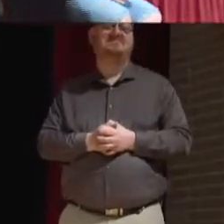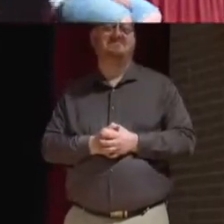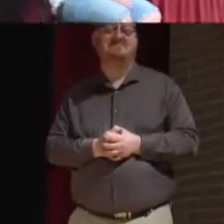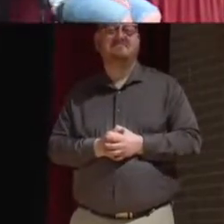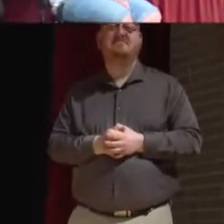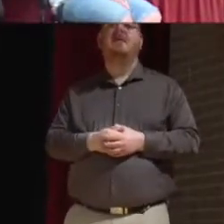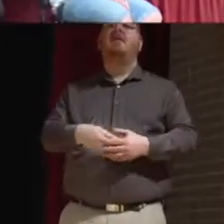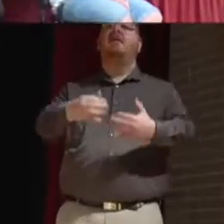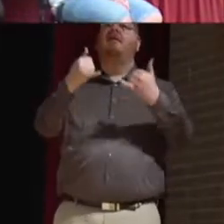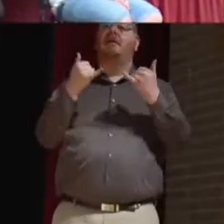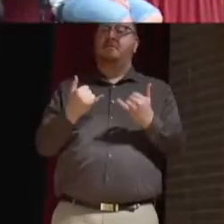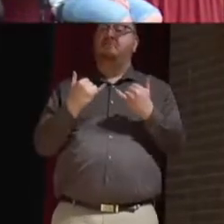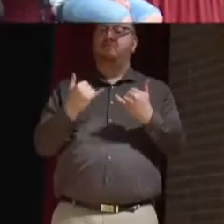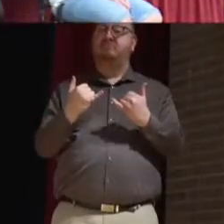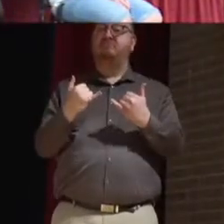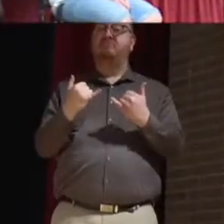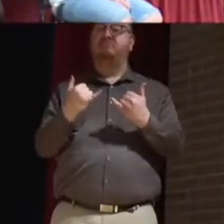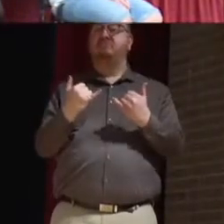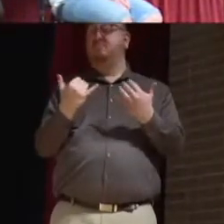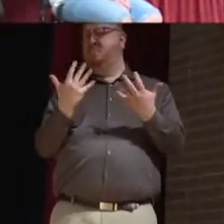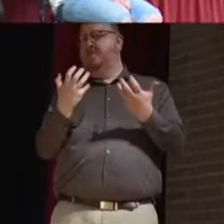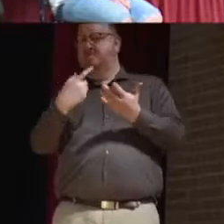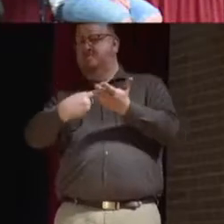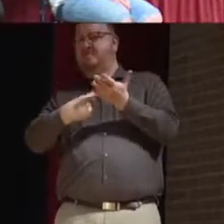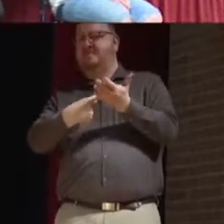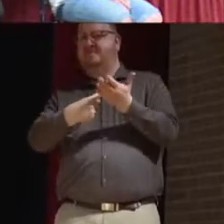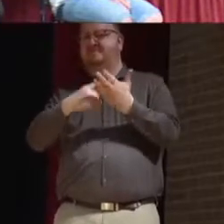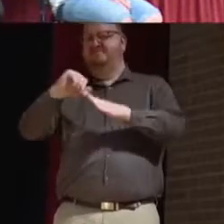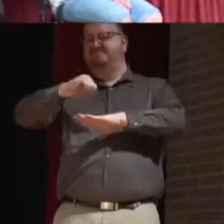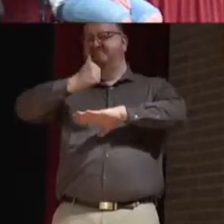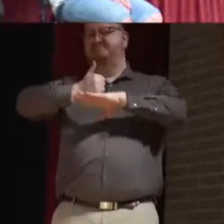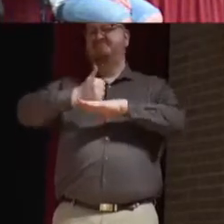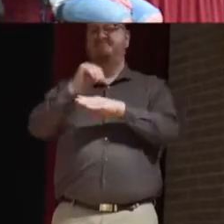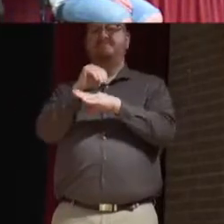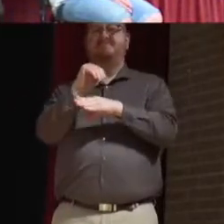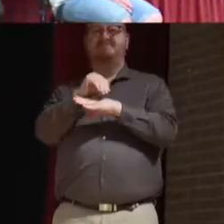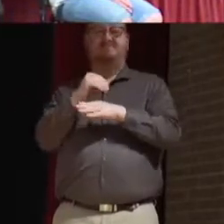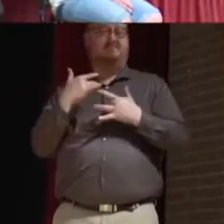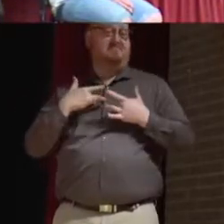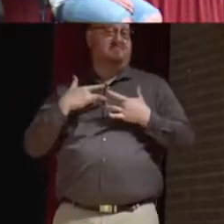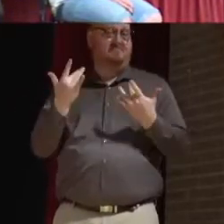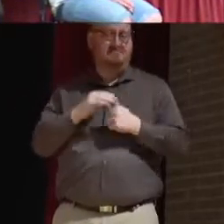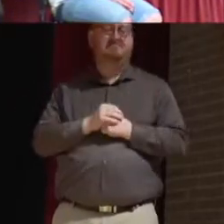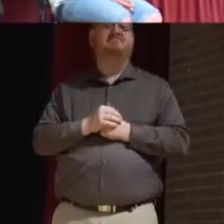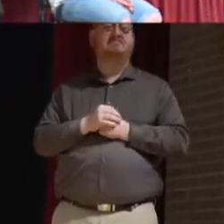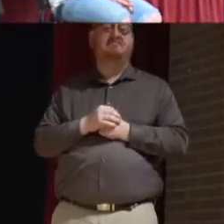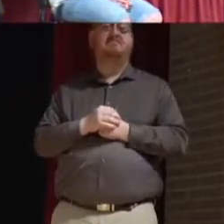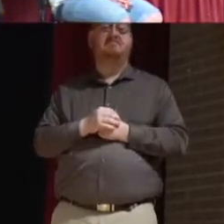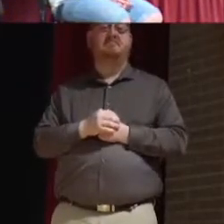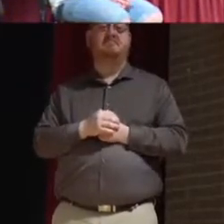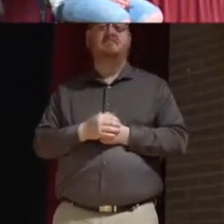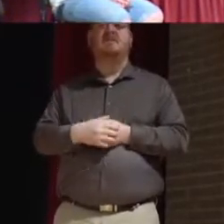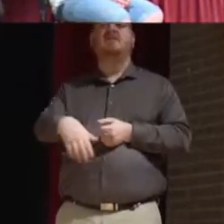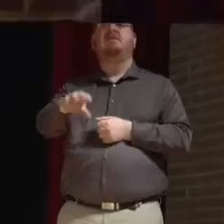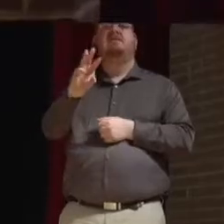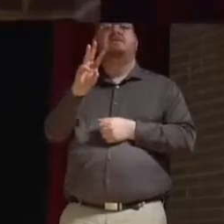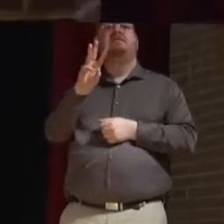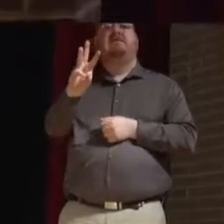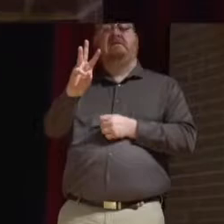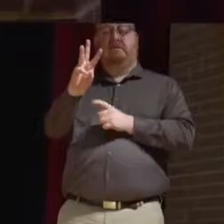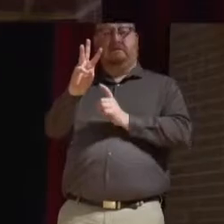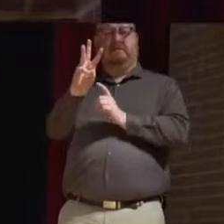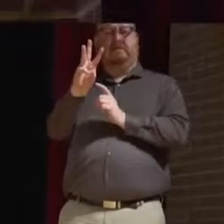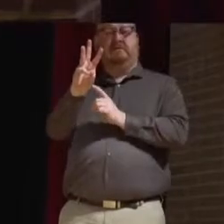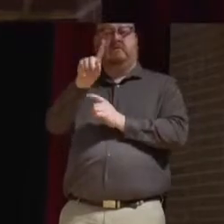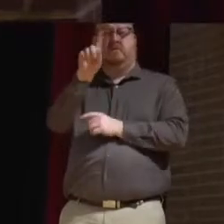I want to talk a little bit about the format for tonight's event. We have 6 specific